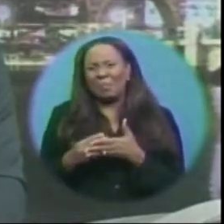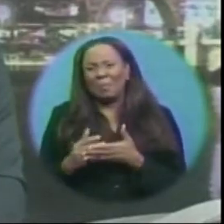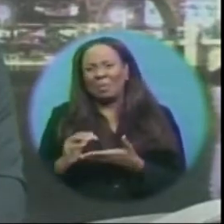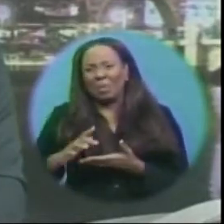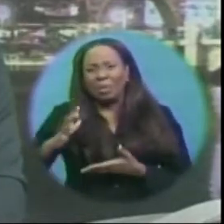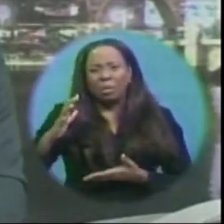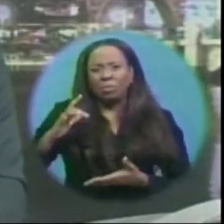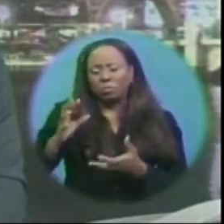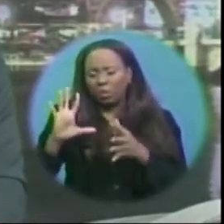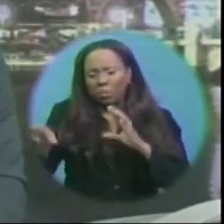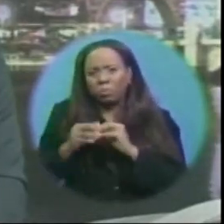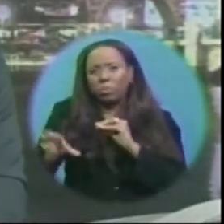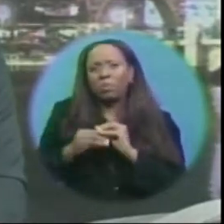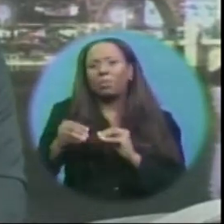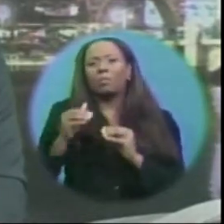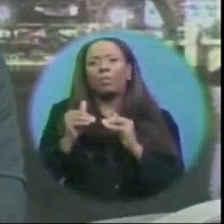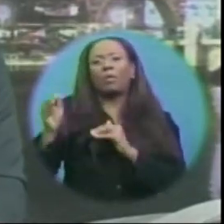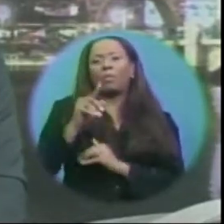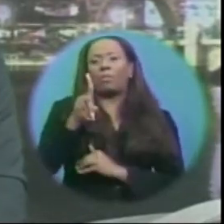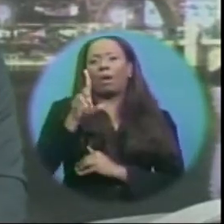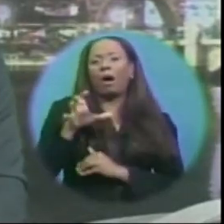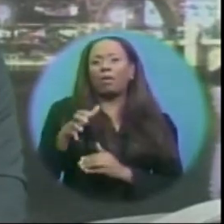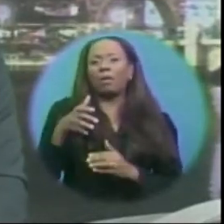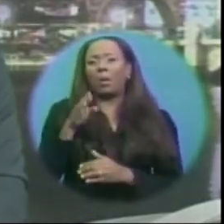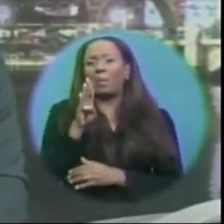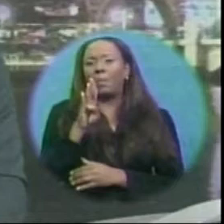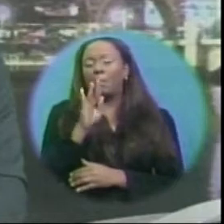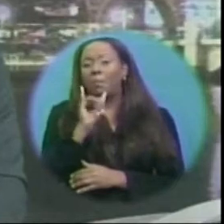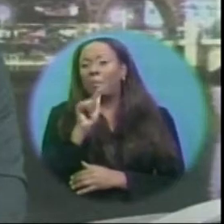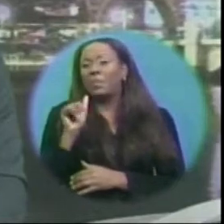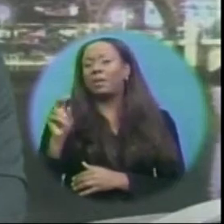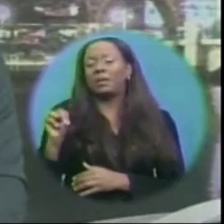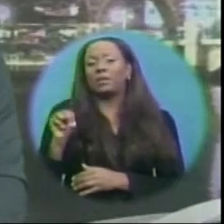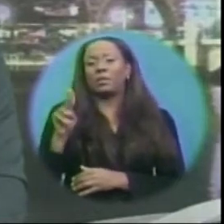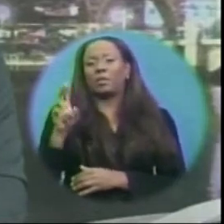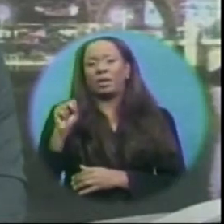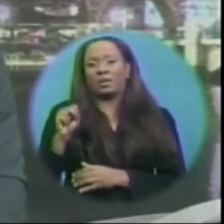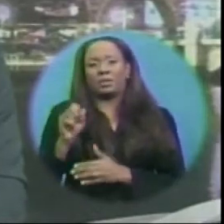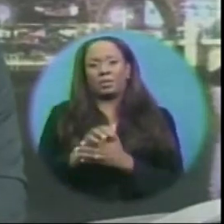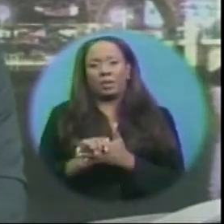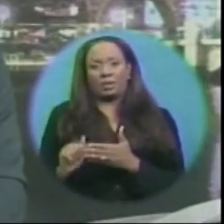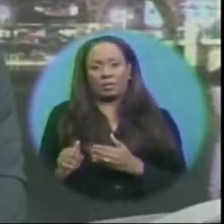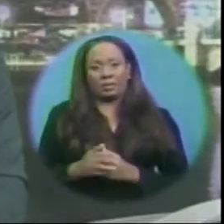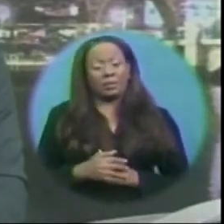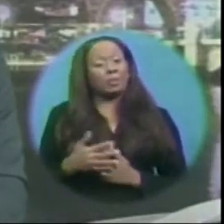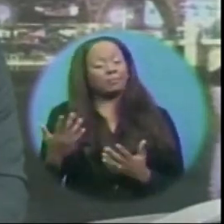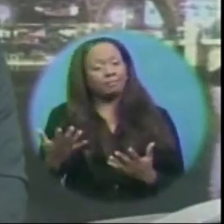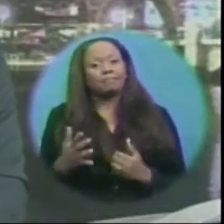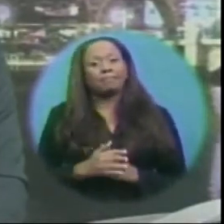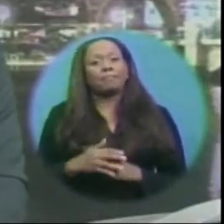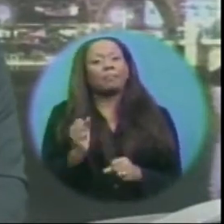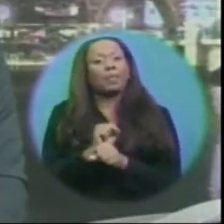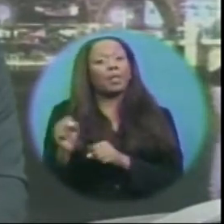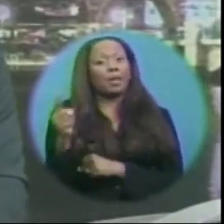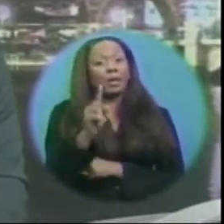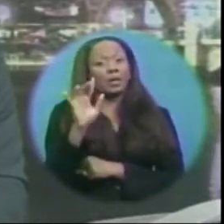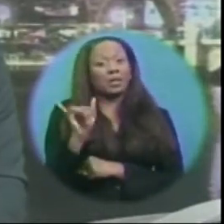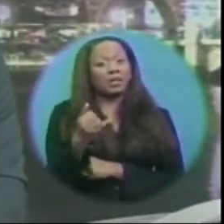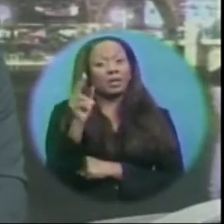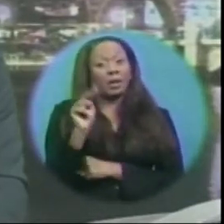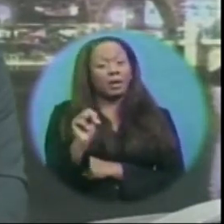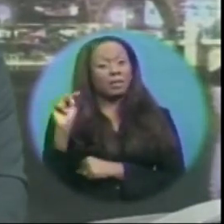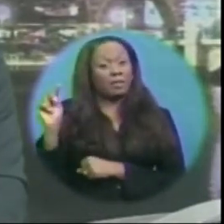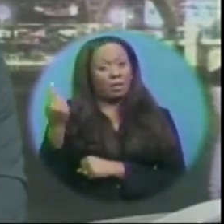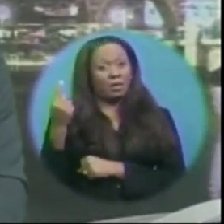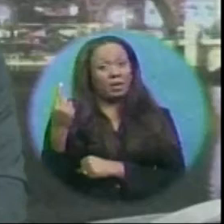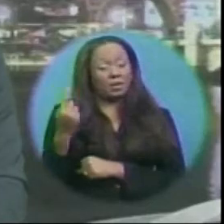billion. The GIAB is therefore anticipating that from January 1st, 2018, its member companies will have to